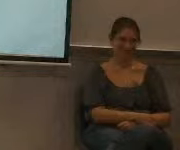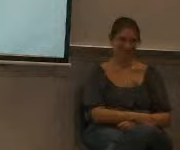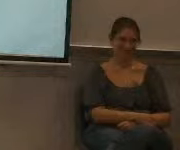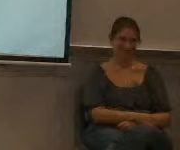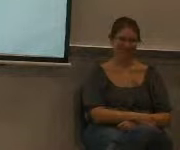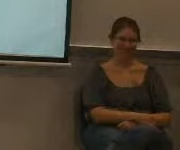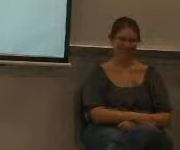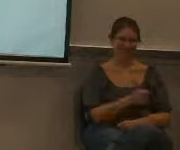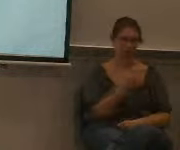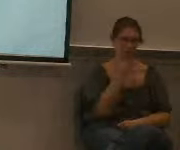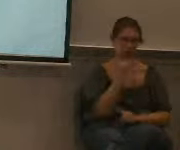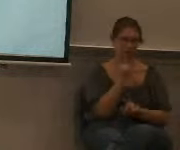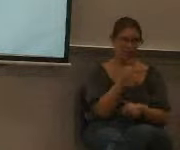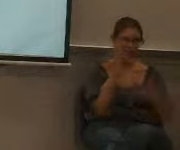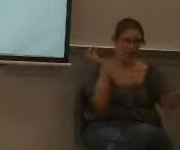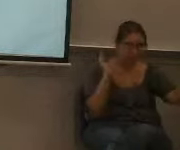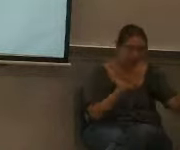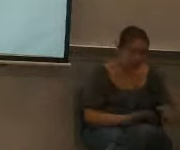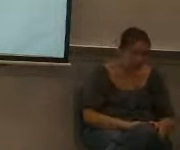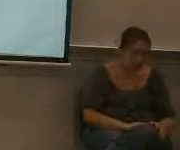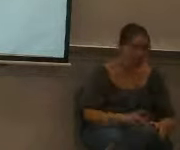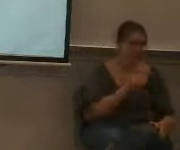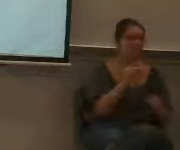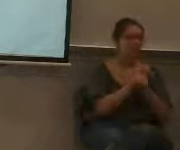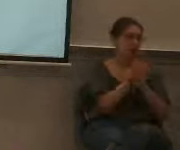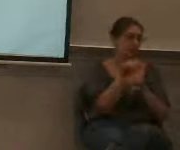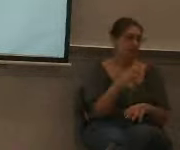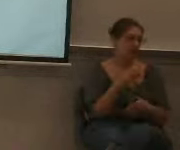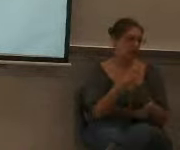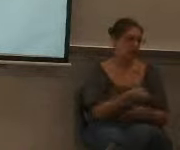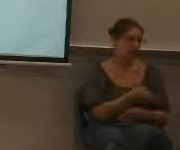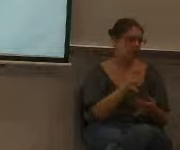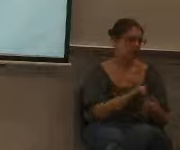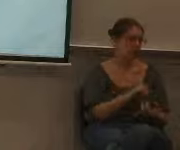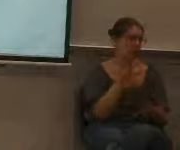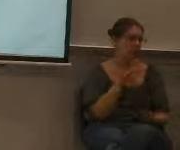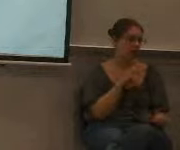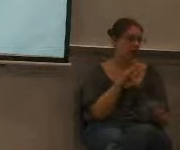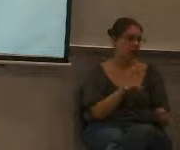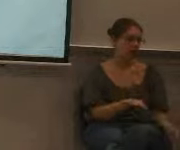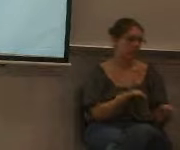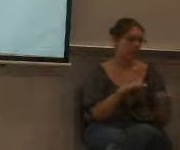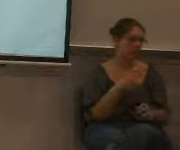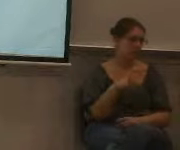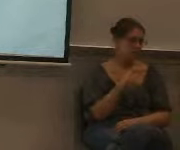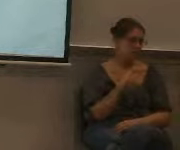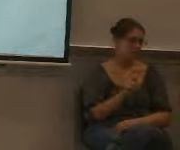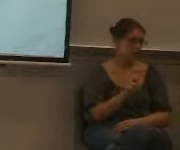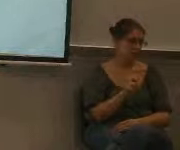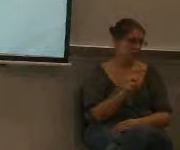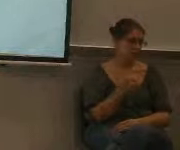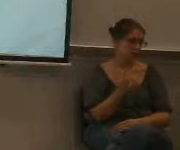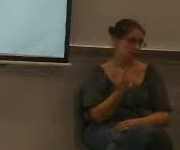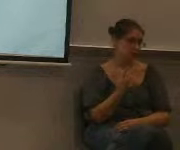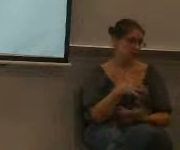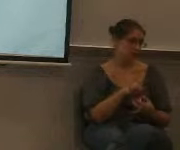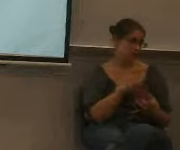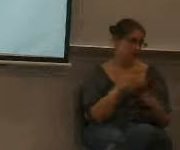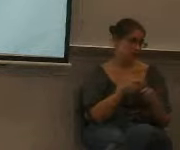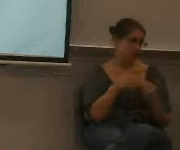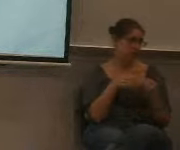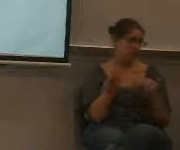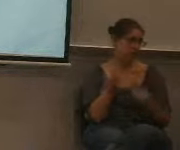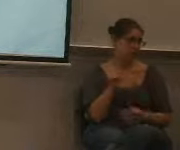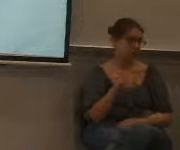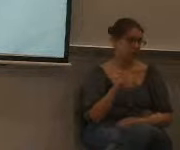Because you know the answer, right? It's obviously they disconnect the floodplain, levees disconnect the floodplain from the